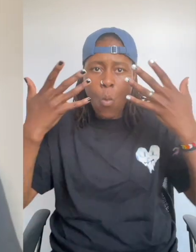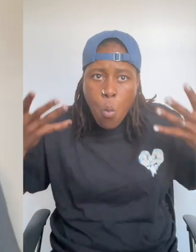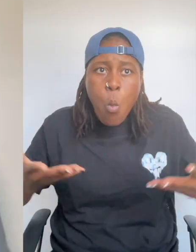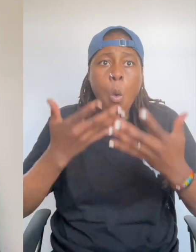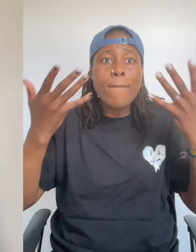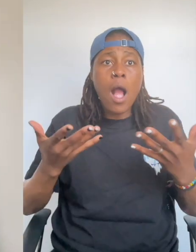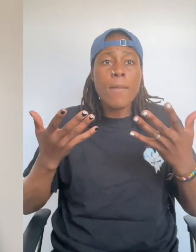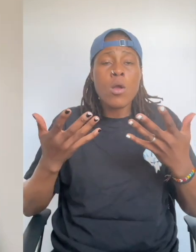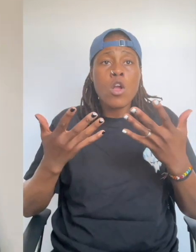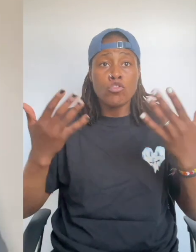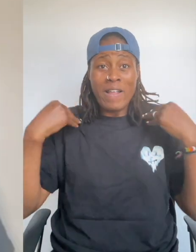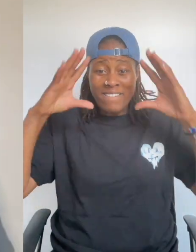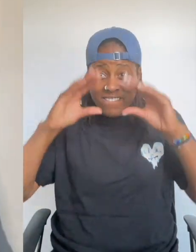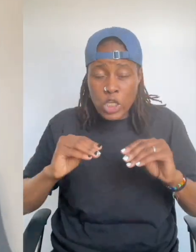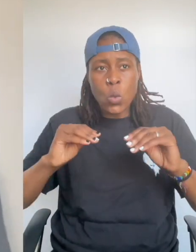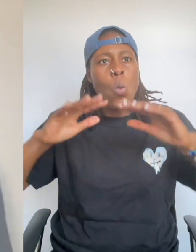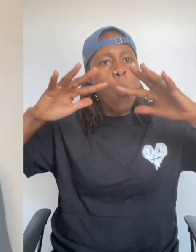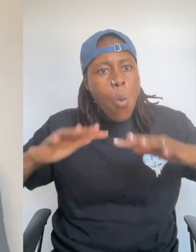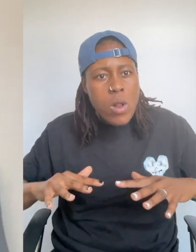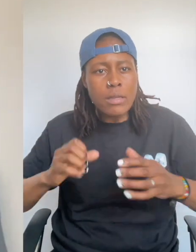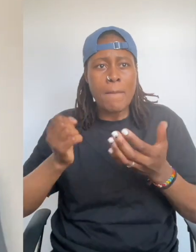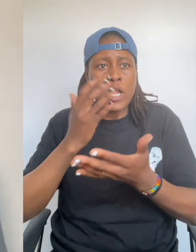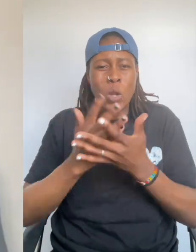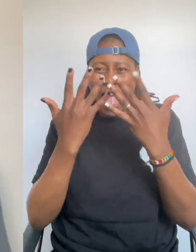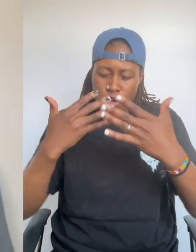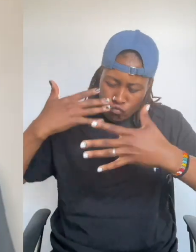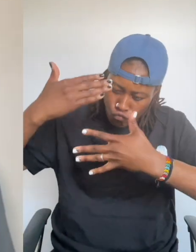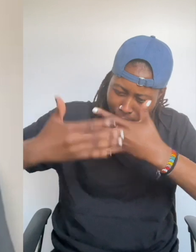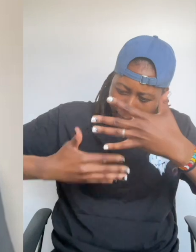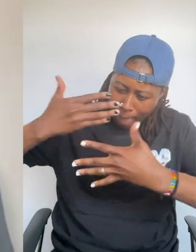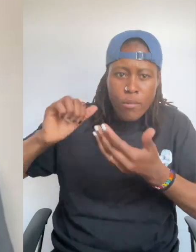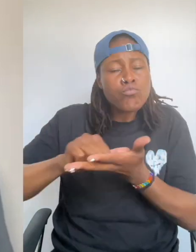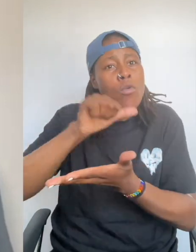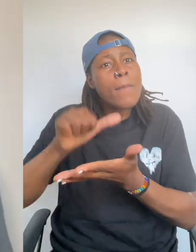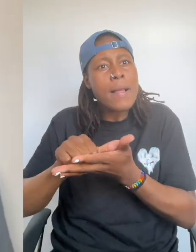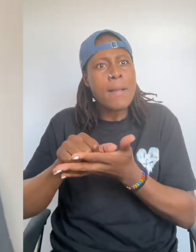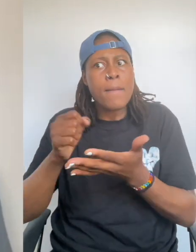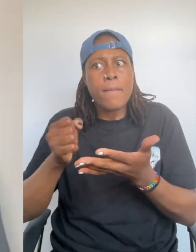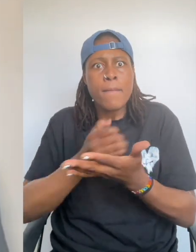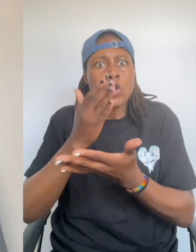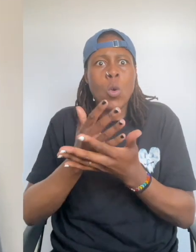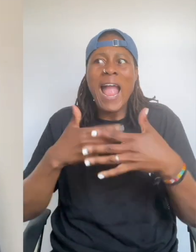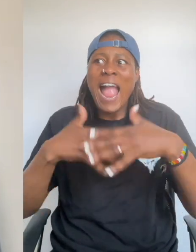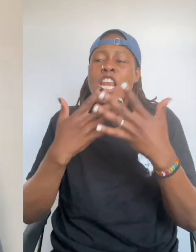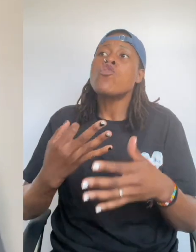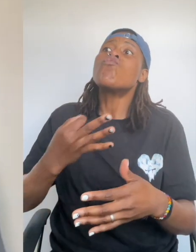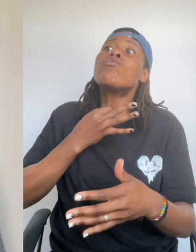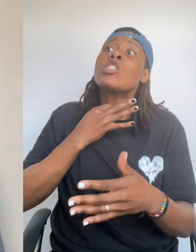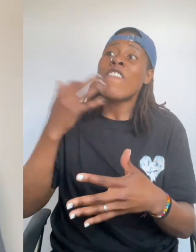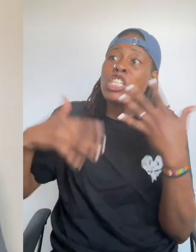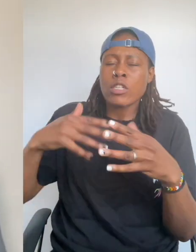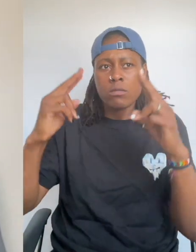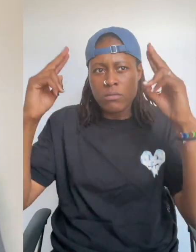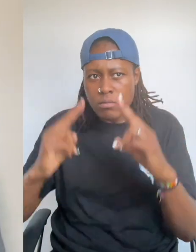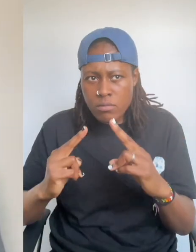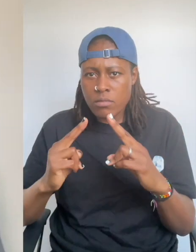train, cool down after you train, wrapping my hands properly, just to make sure I'm mitigating the risks of getting injured.